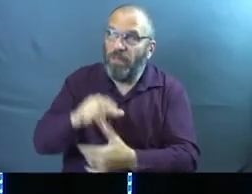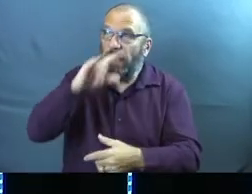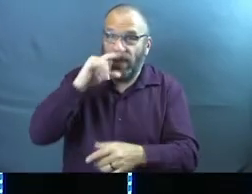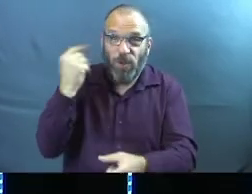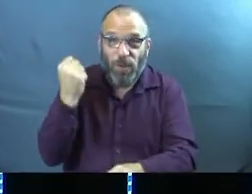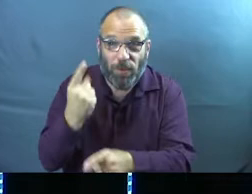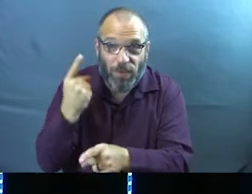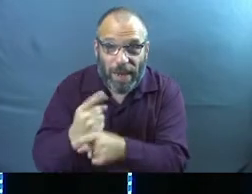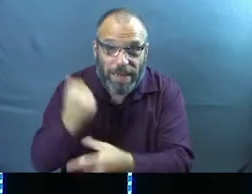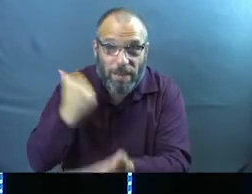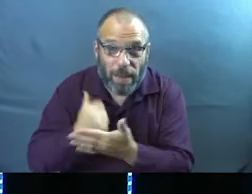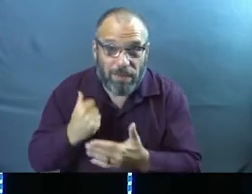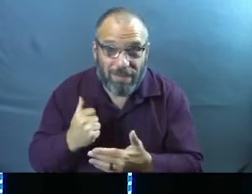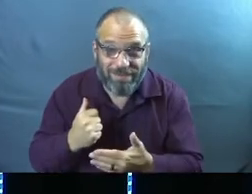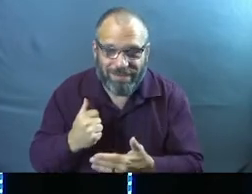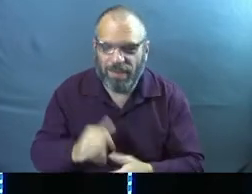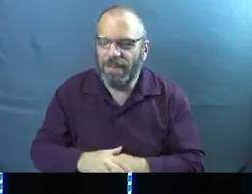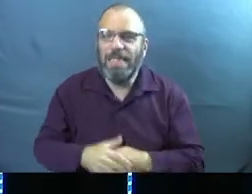I get an amen?